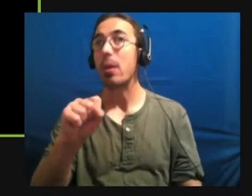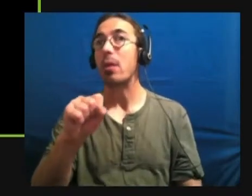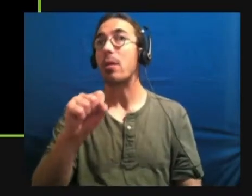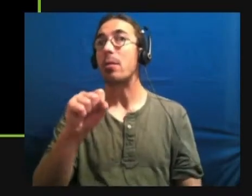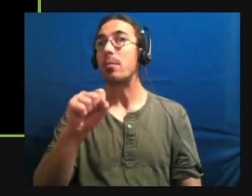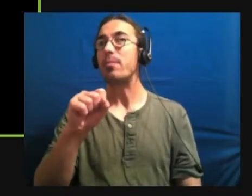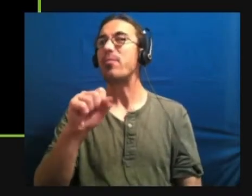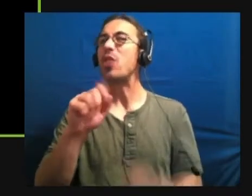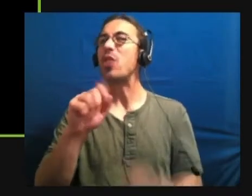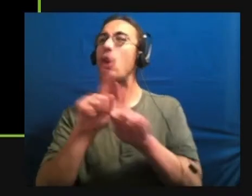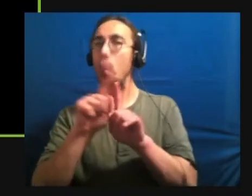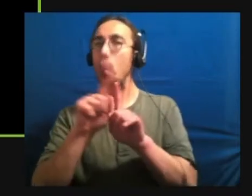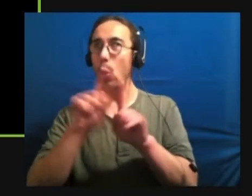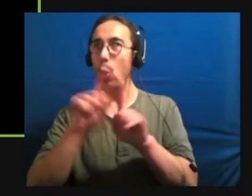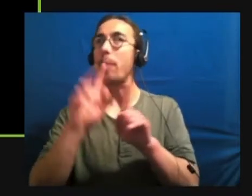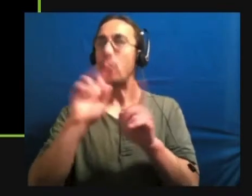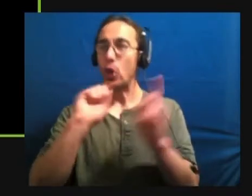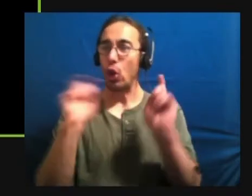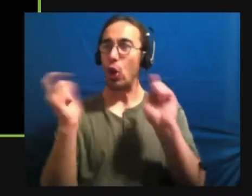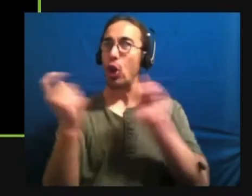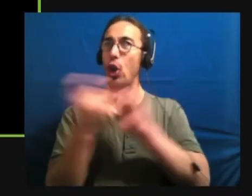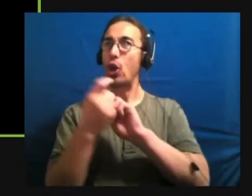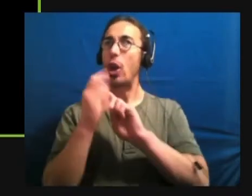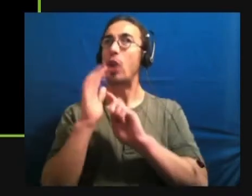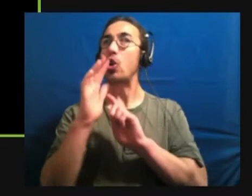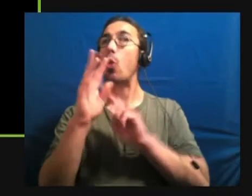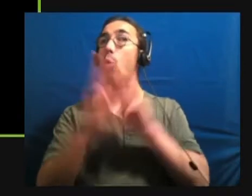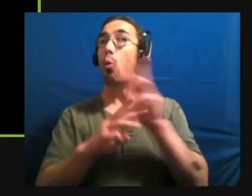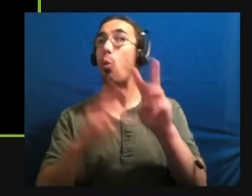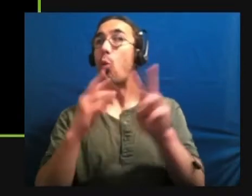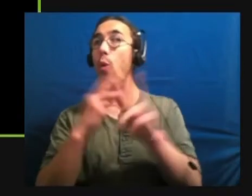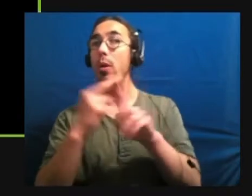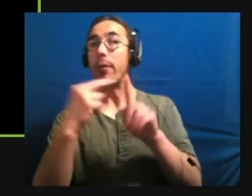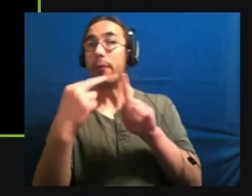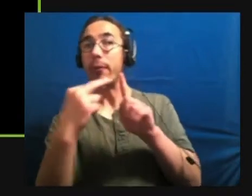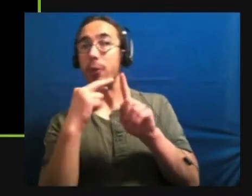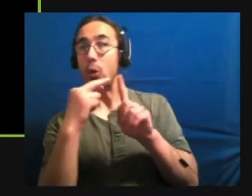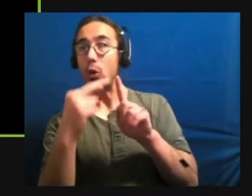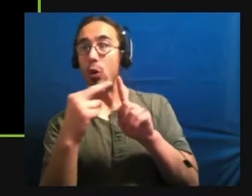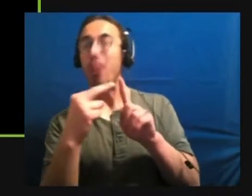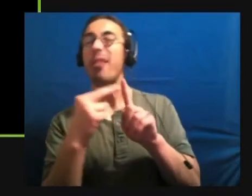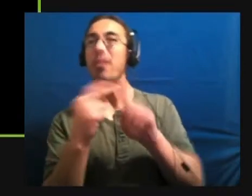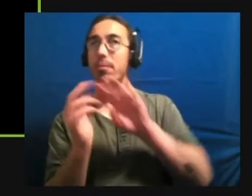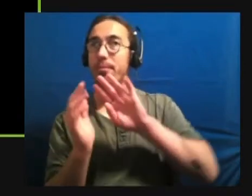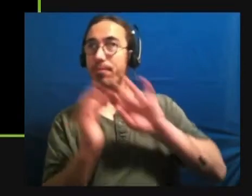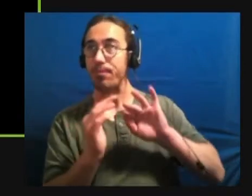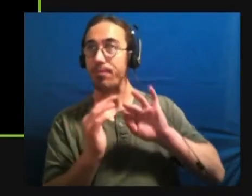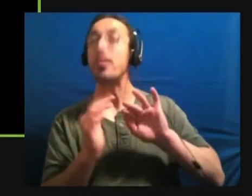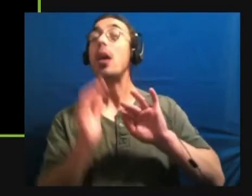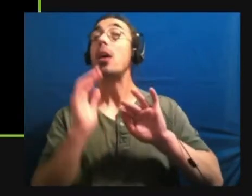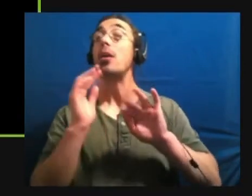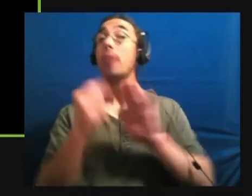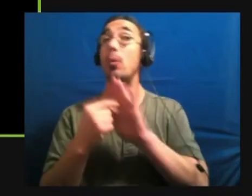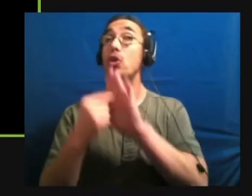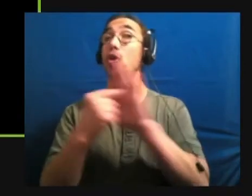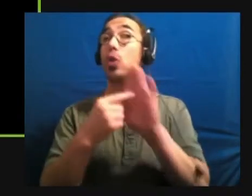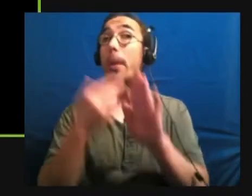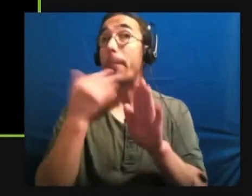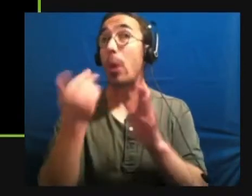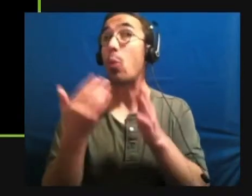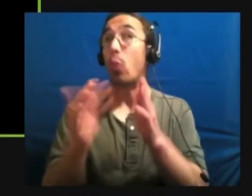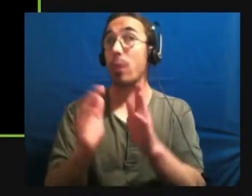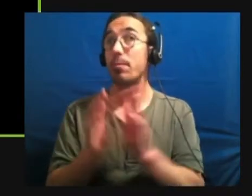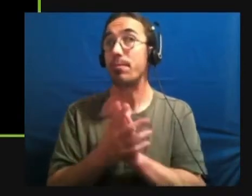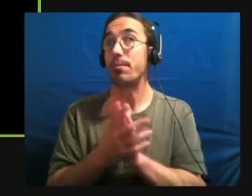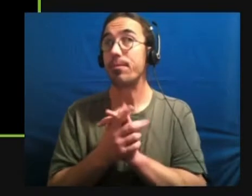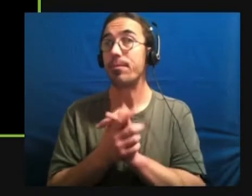worldview, and then show you a better way. So that is what we're doing today.